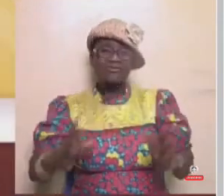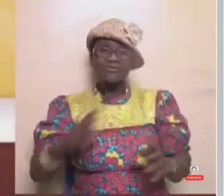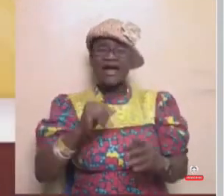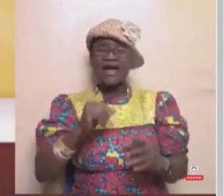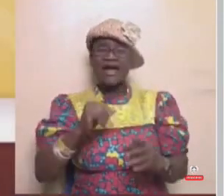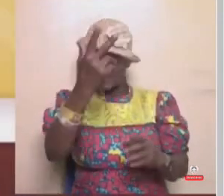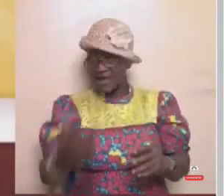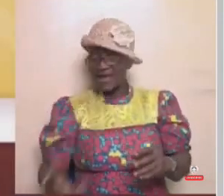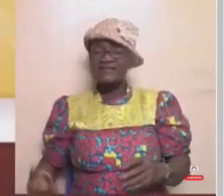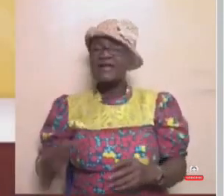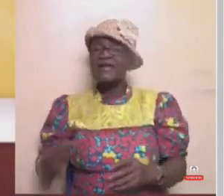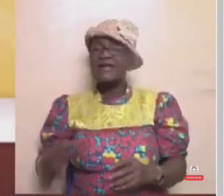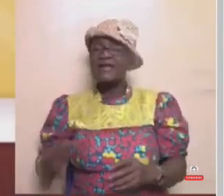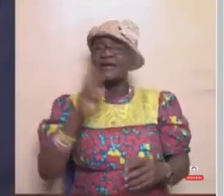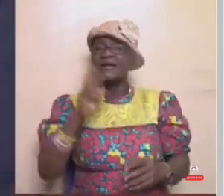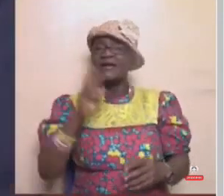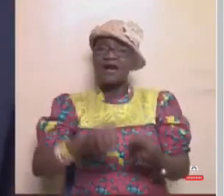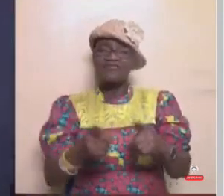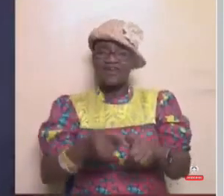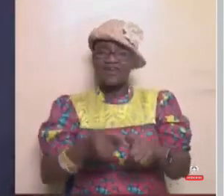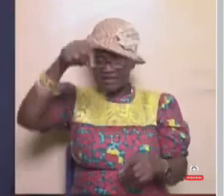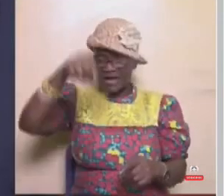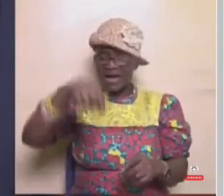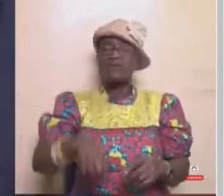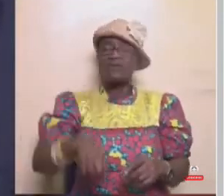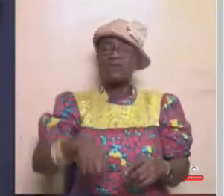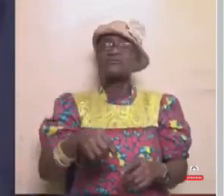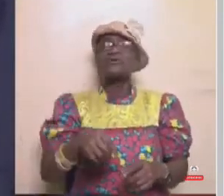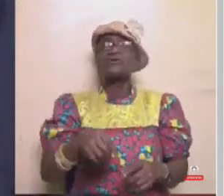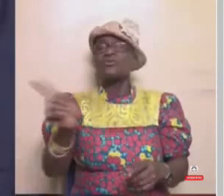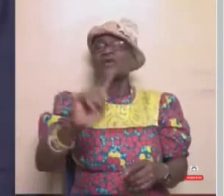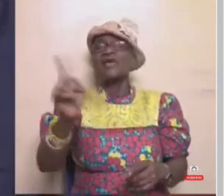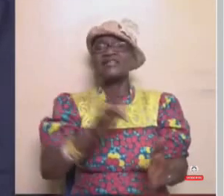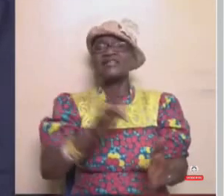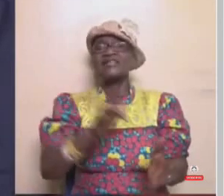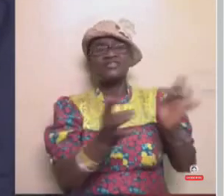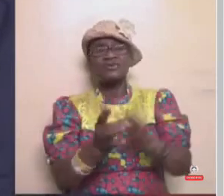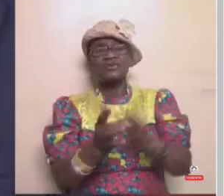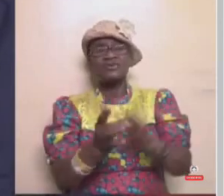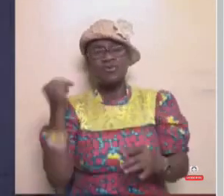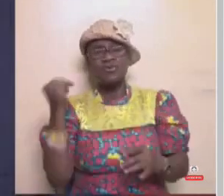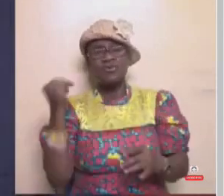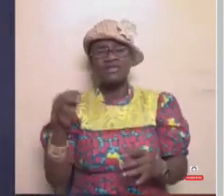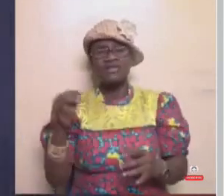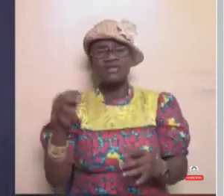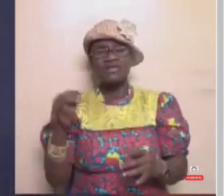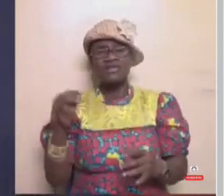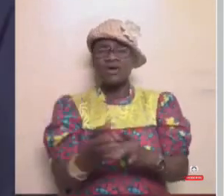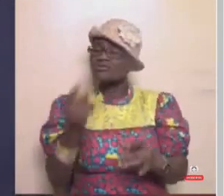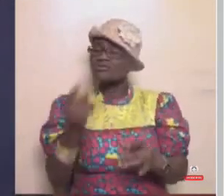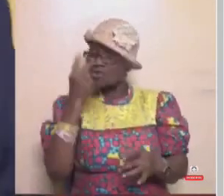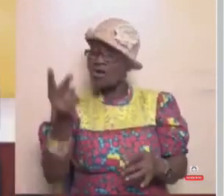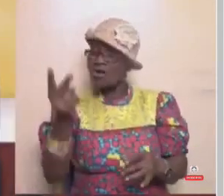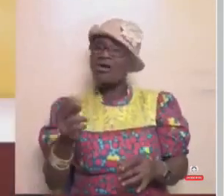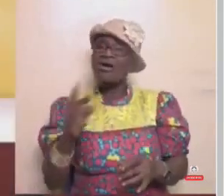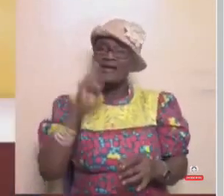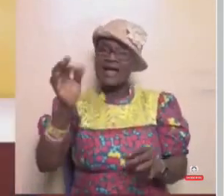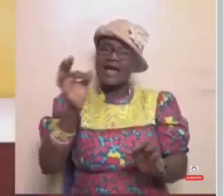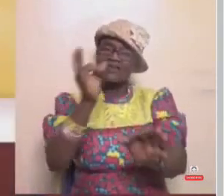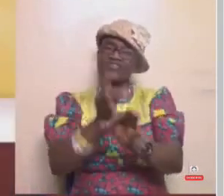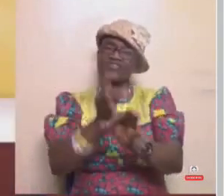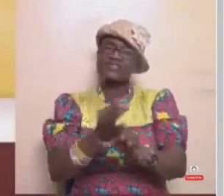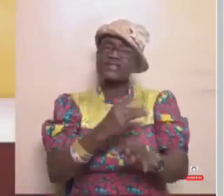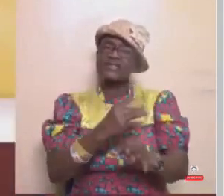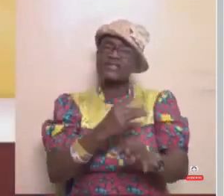was standing and teaching. Jesus saw their faith, and immediately